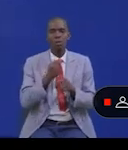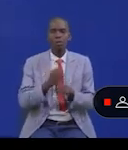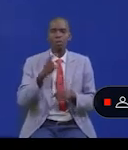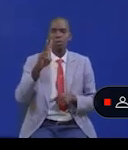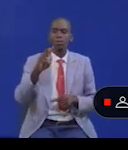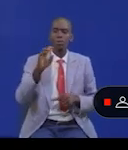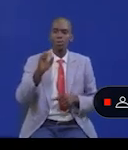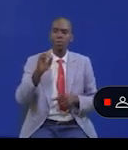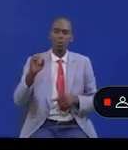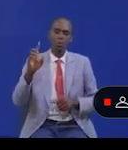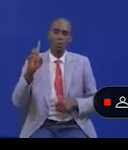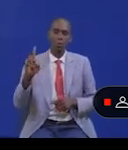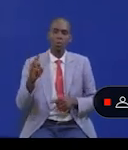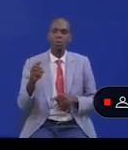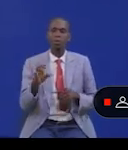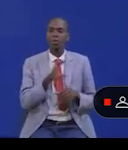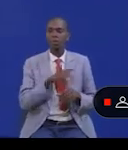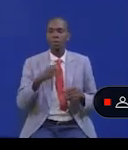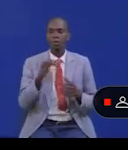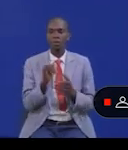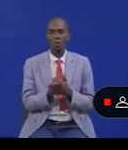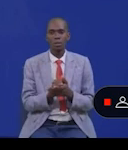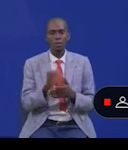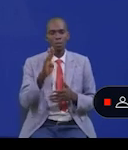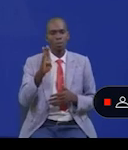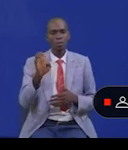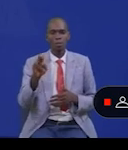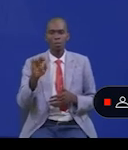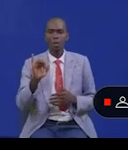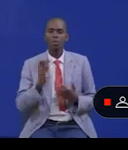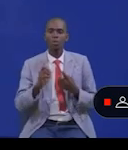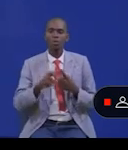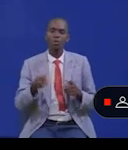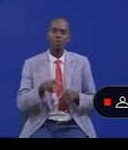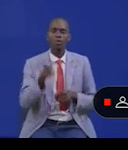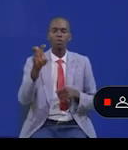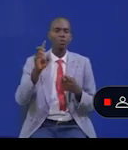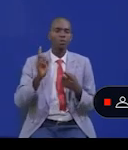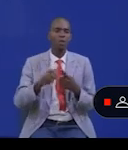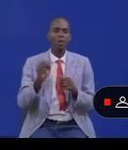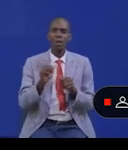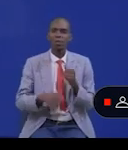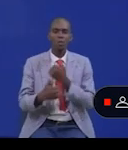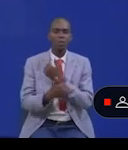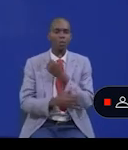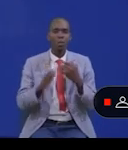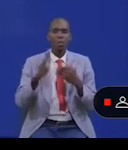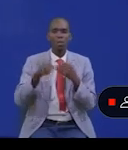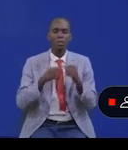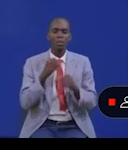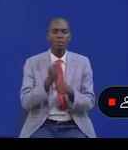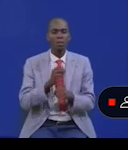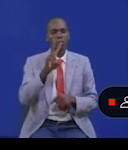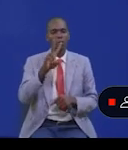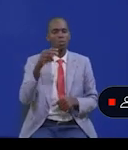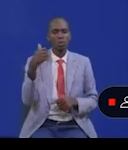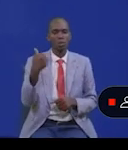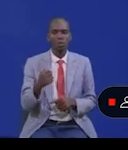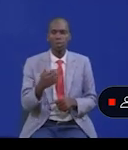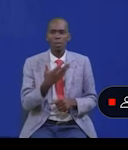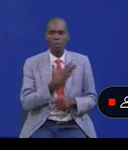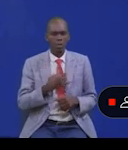unthinkable. He said, Benny, I want you to travel to every country by 2010. And I said, God, with an Indian